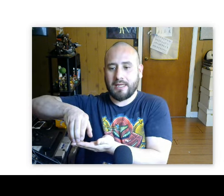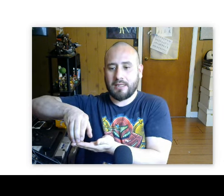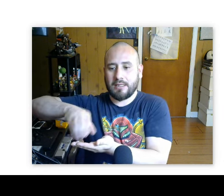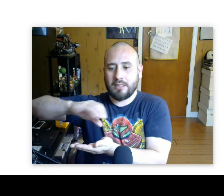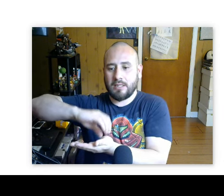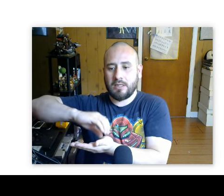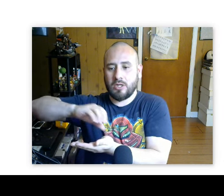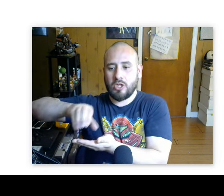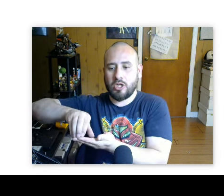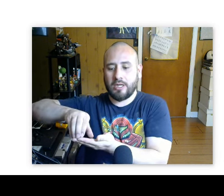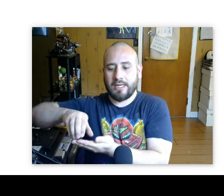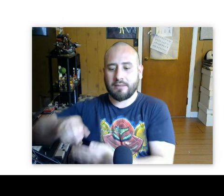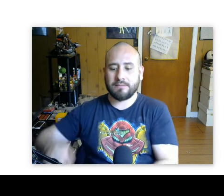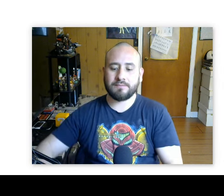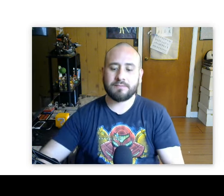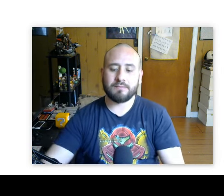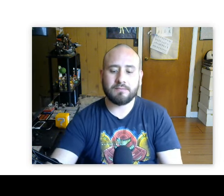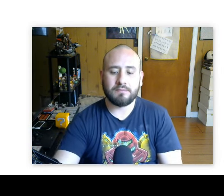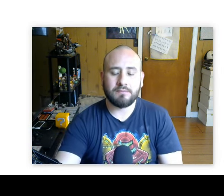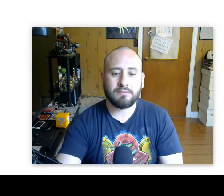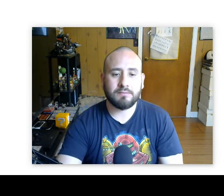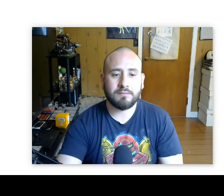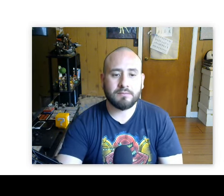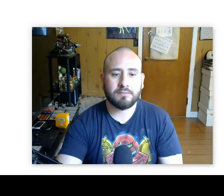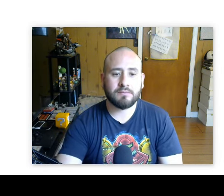Cookie, cookie.